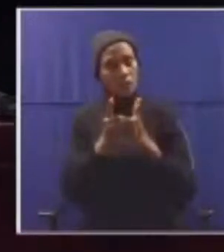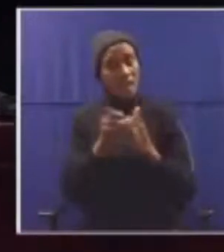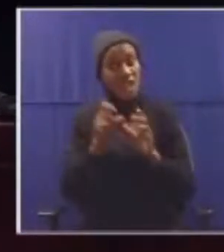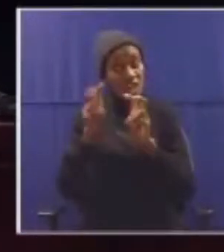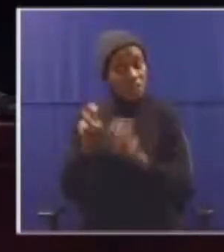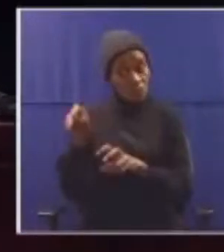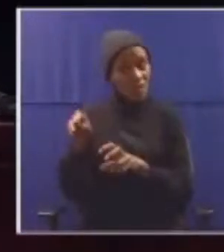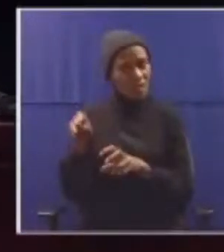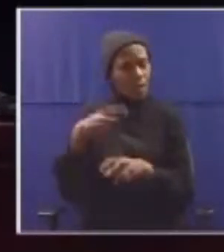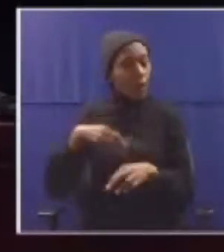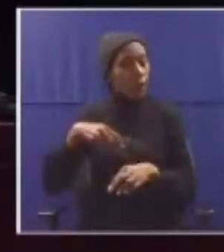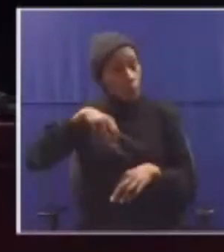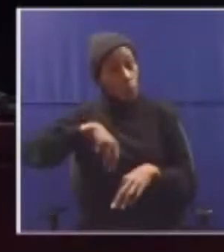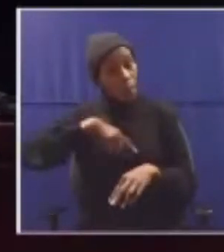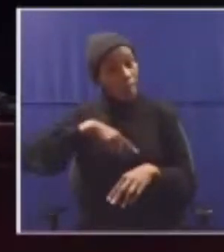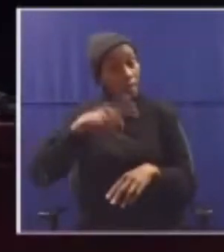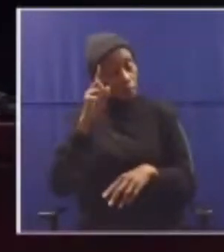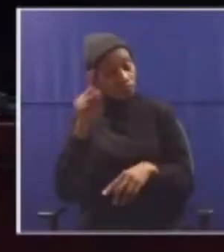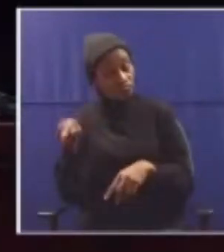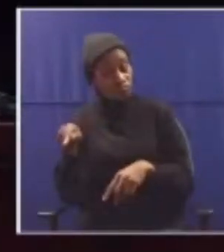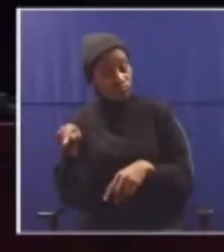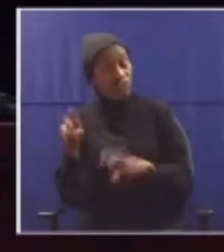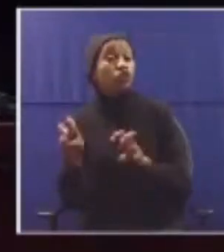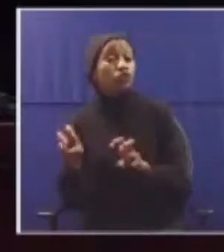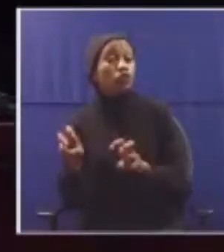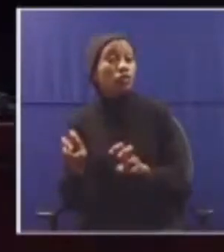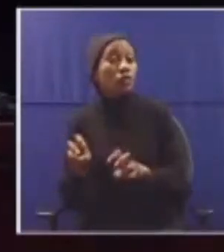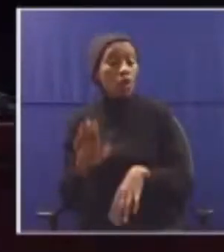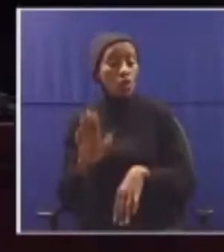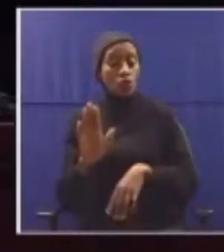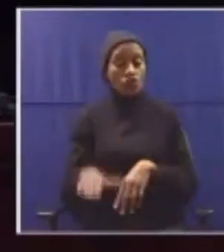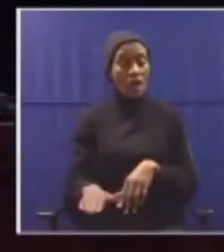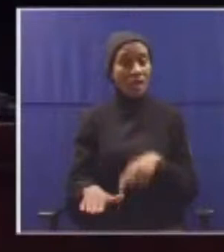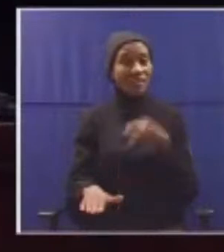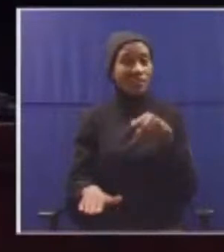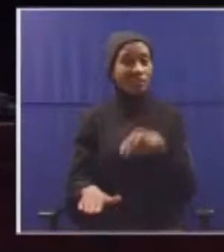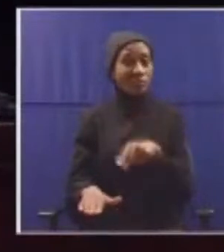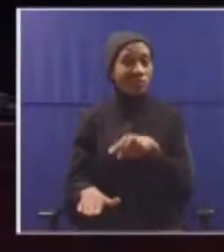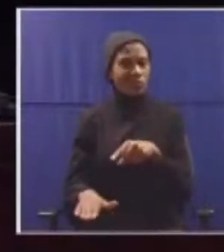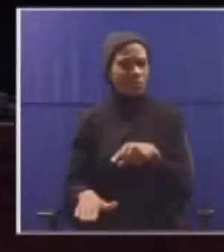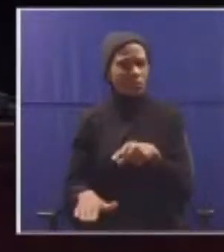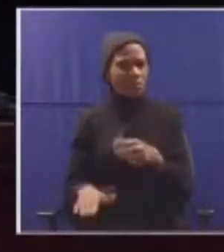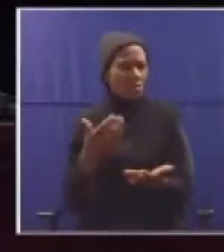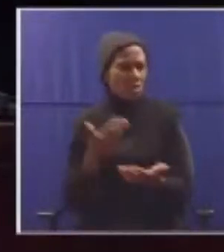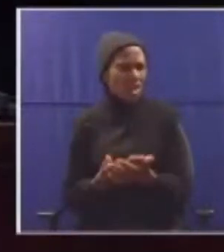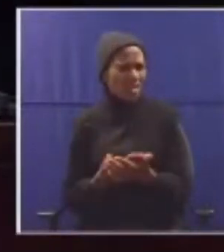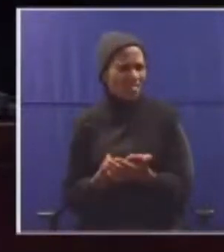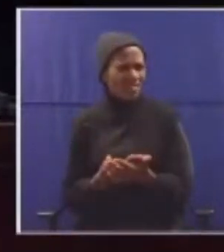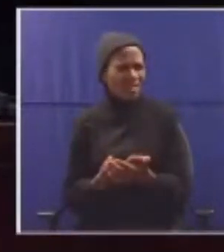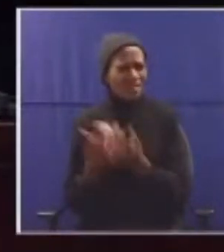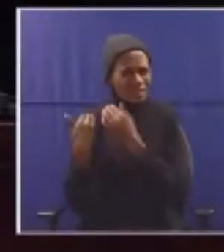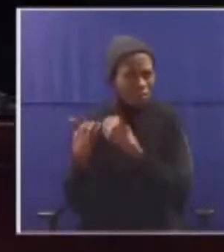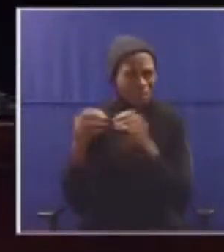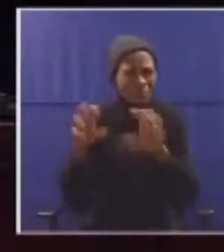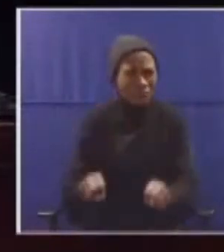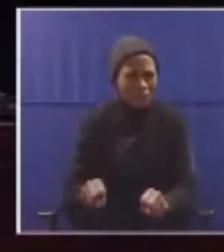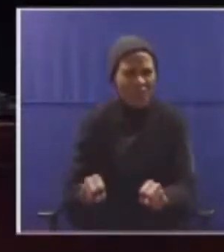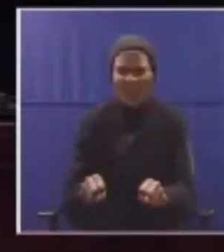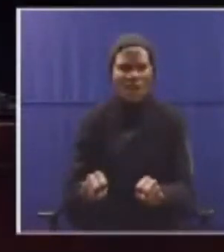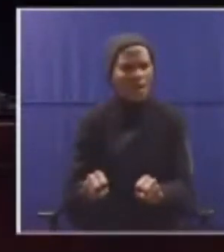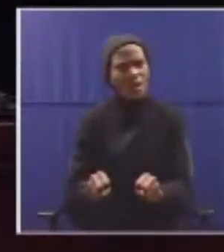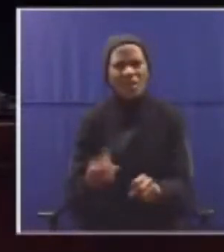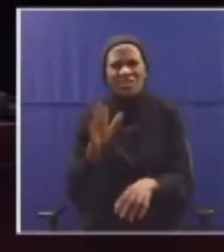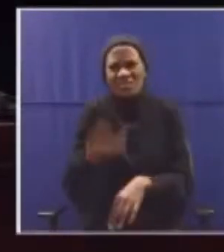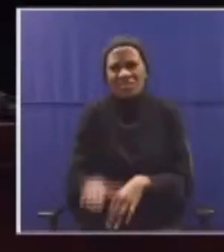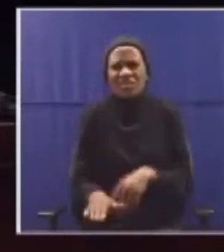at, because when you are a child, you are not really already at the stage of running a family. So you can understand